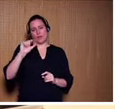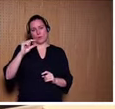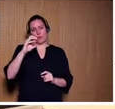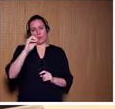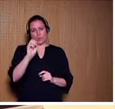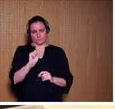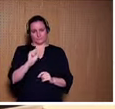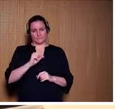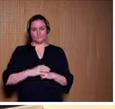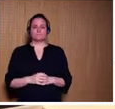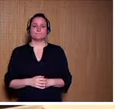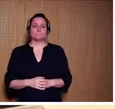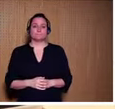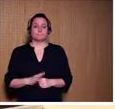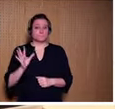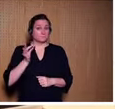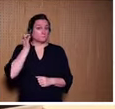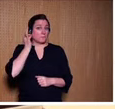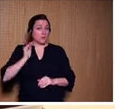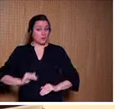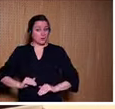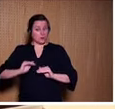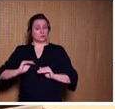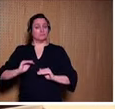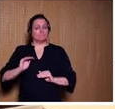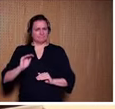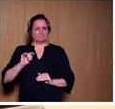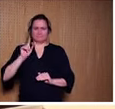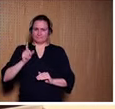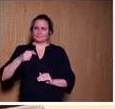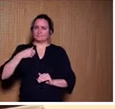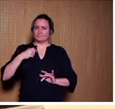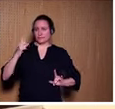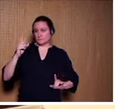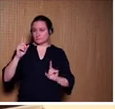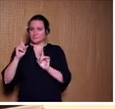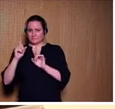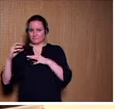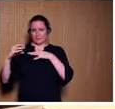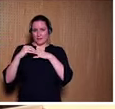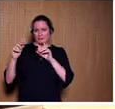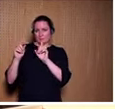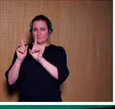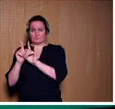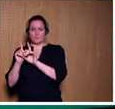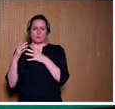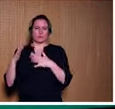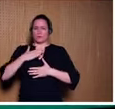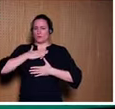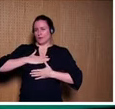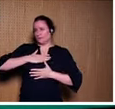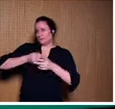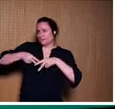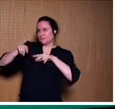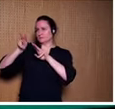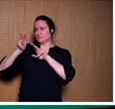girl was to end up as a bride to one of the most famous religious leaders, and for the boys to become teenage